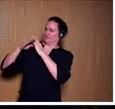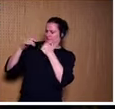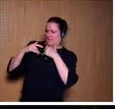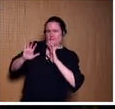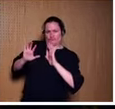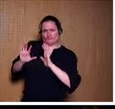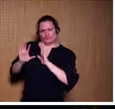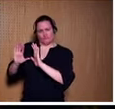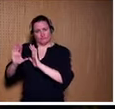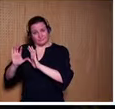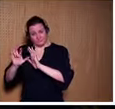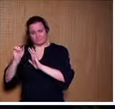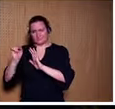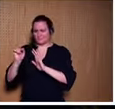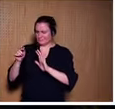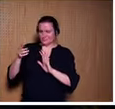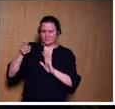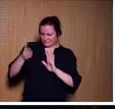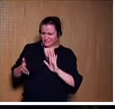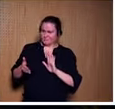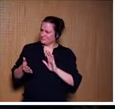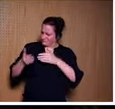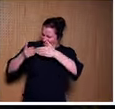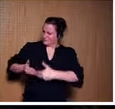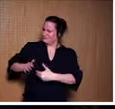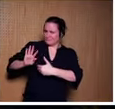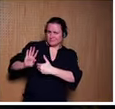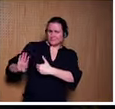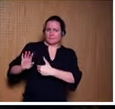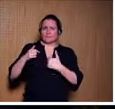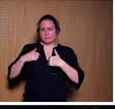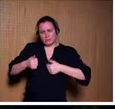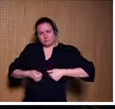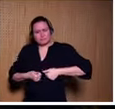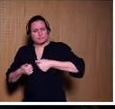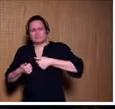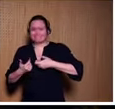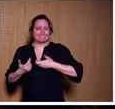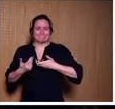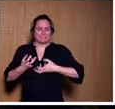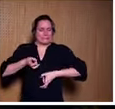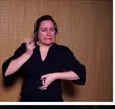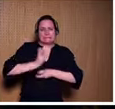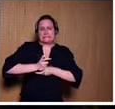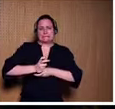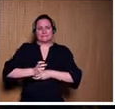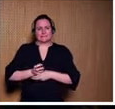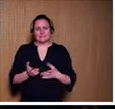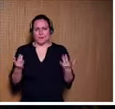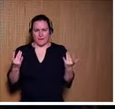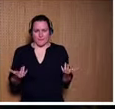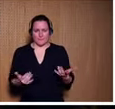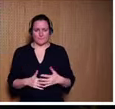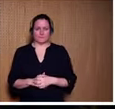my earlier intervention. So how do we bridge that line, and why is that so difficult? So one, that debate is